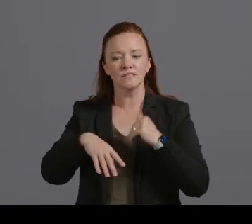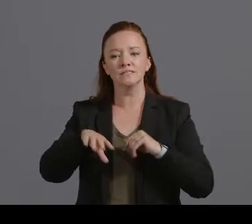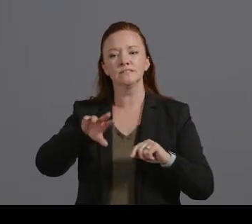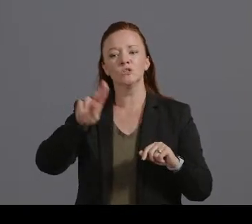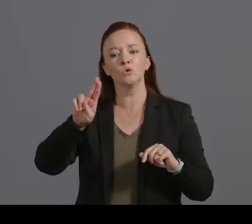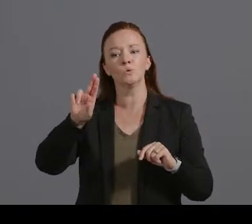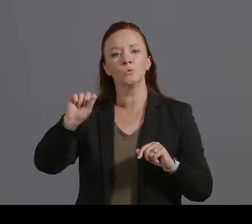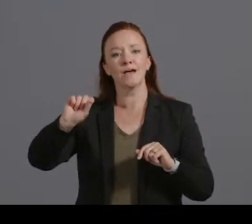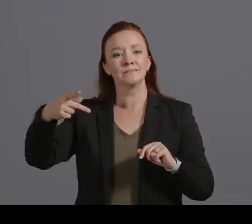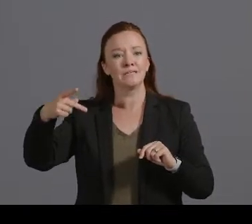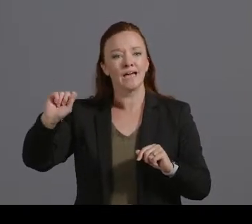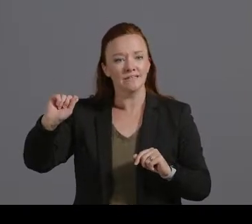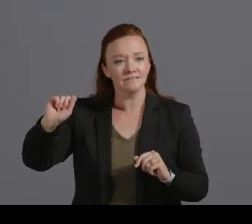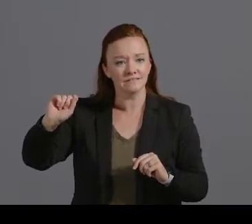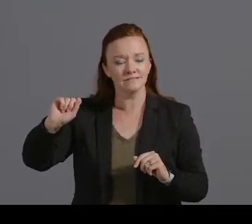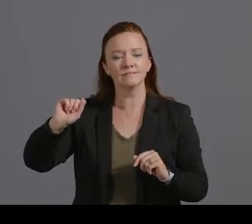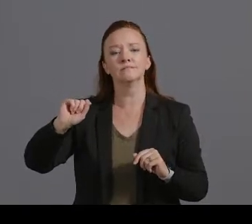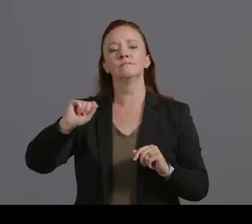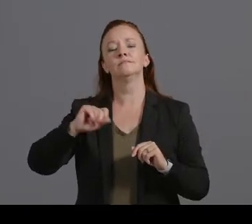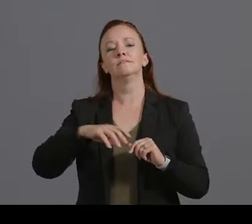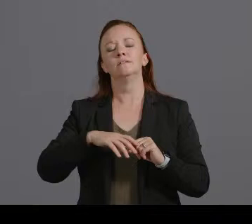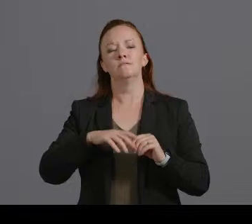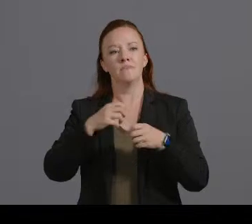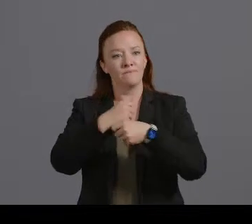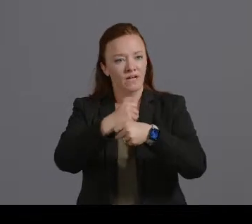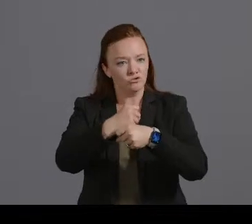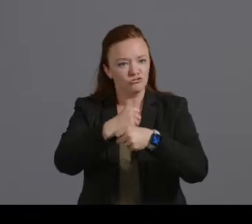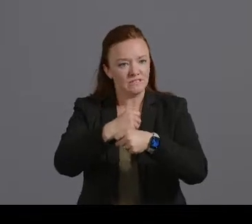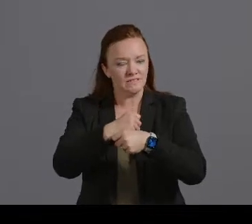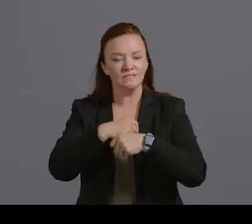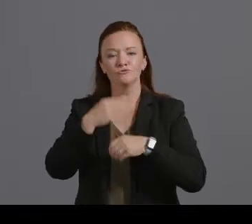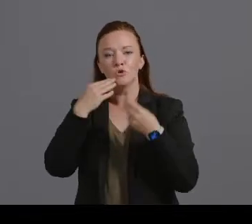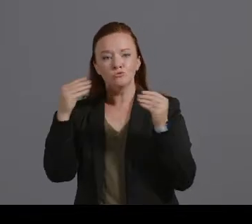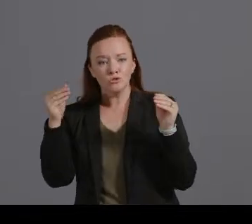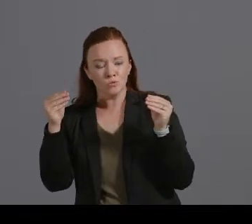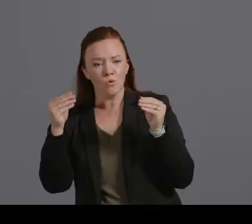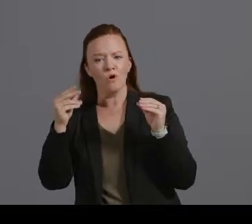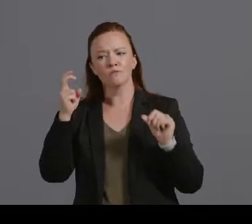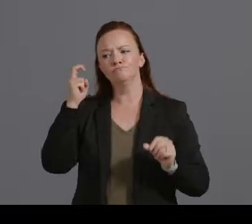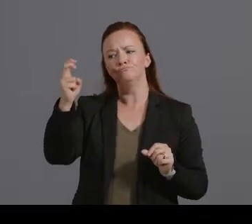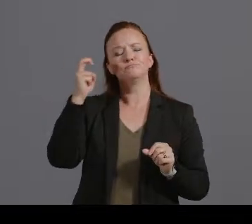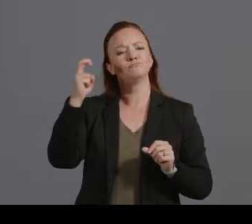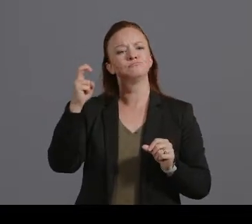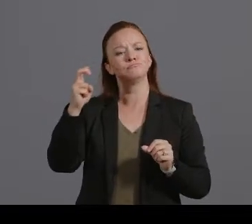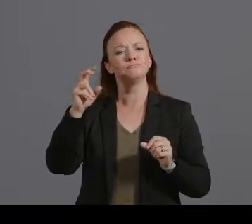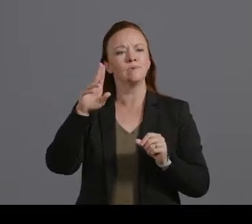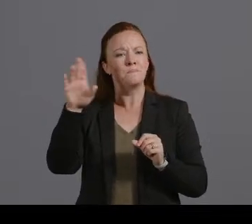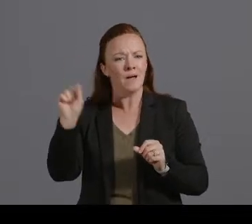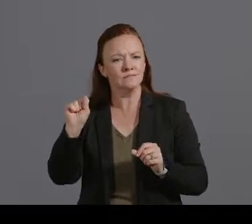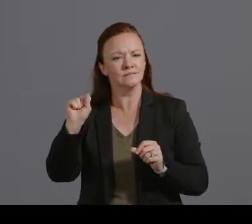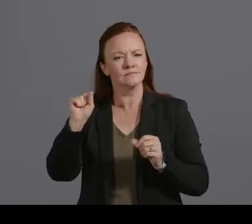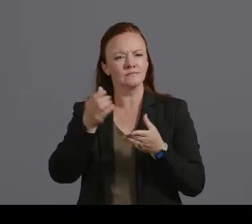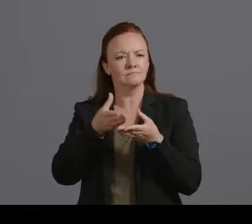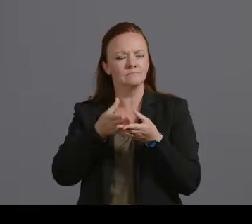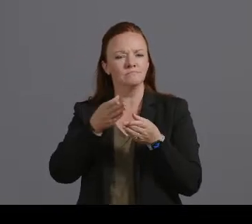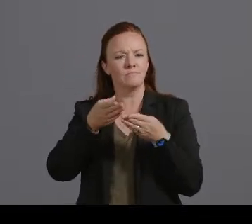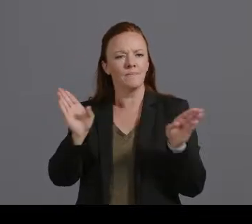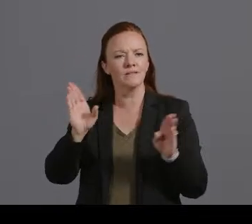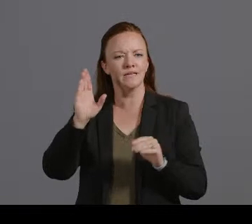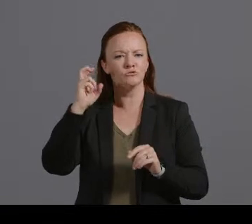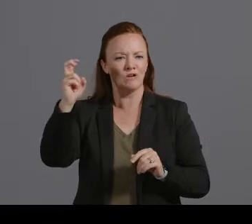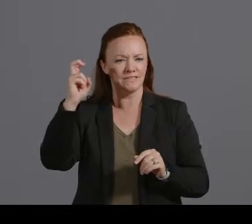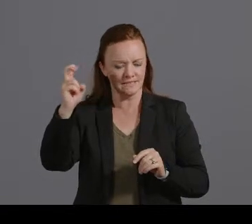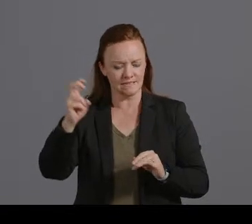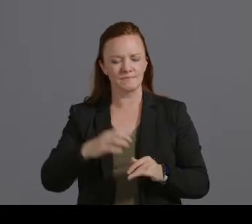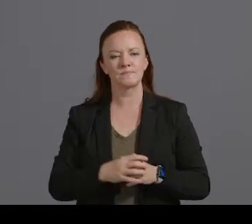Service, manufacturing, grocery store, and public transit. As you get done with what is considered